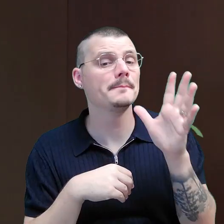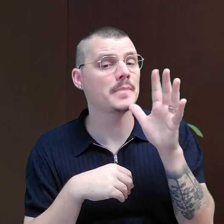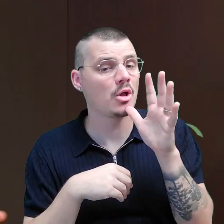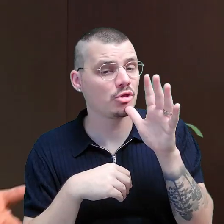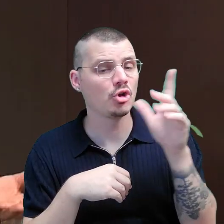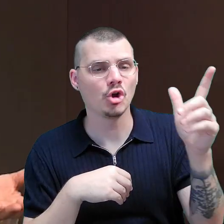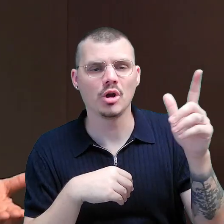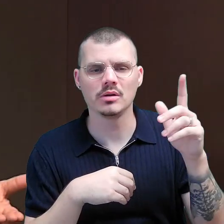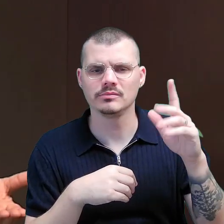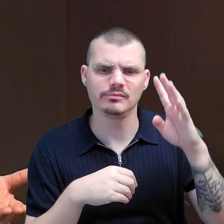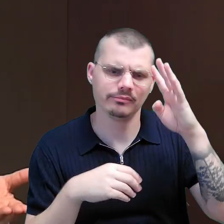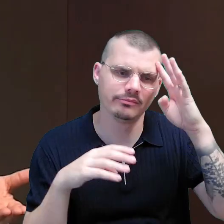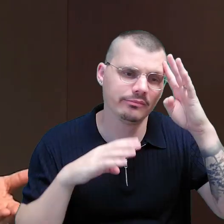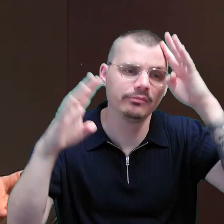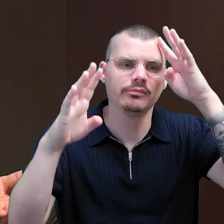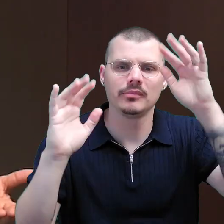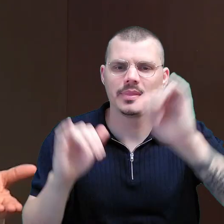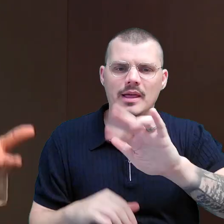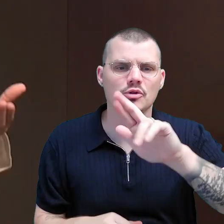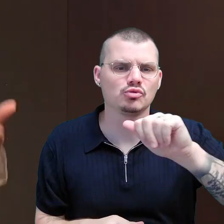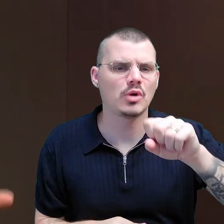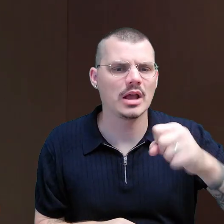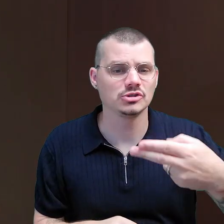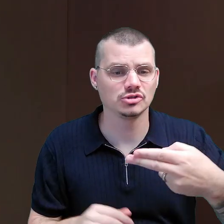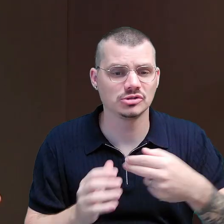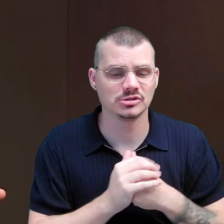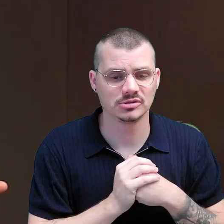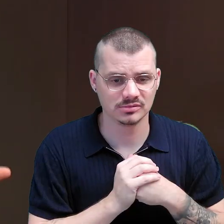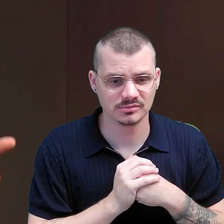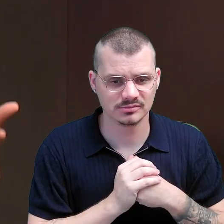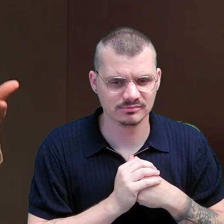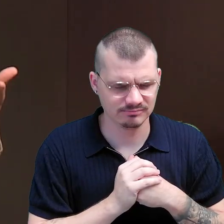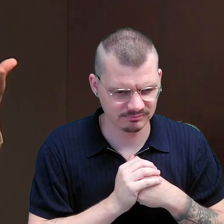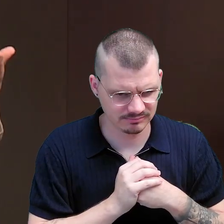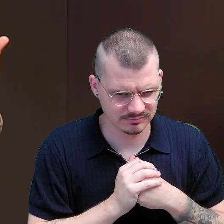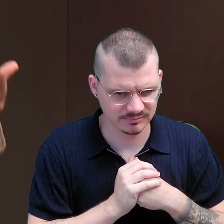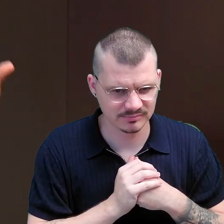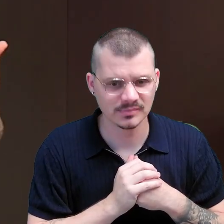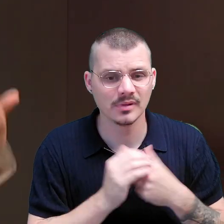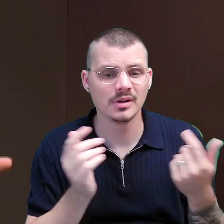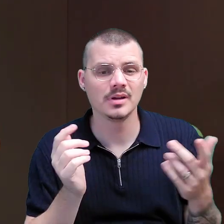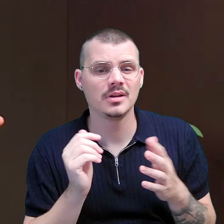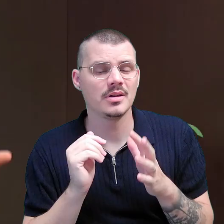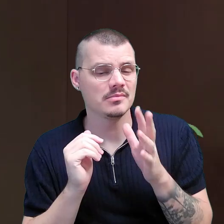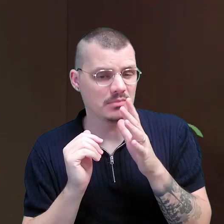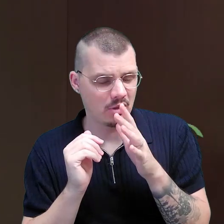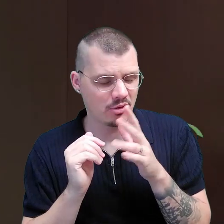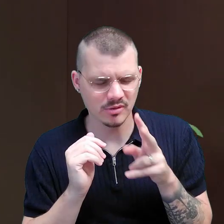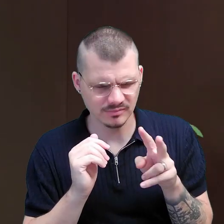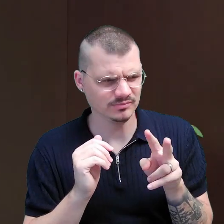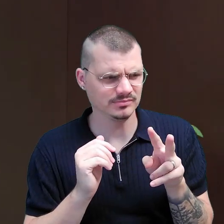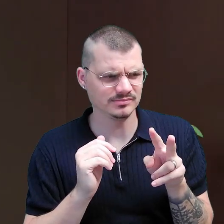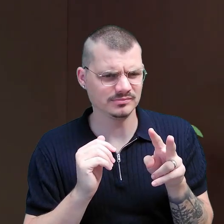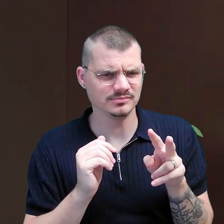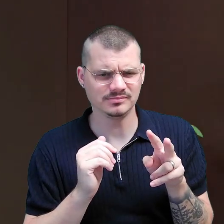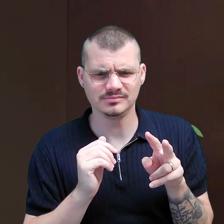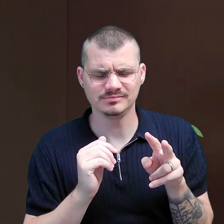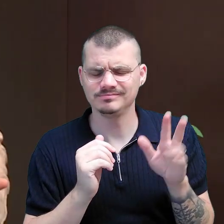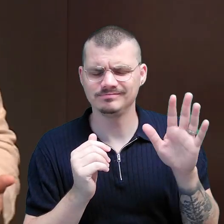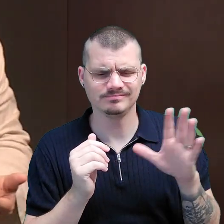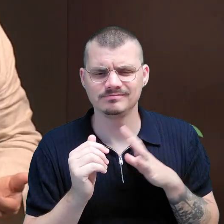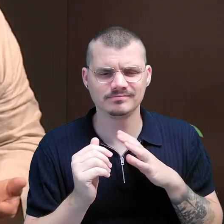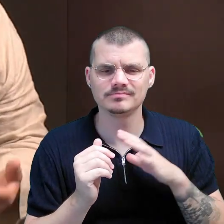had manufactured this rash. So the mother, being pretty much undaunted,